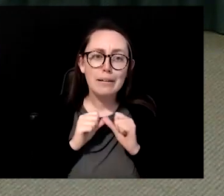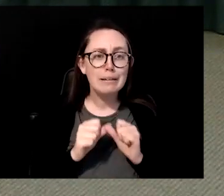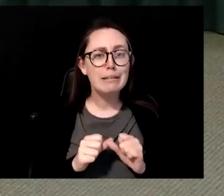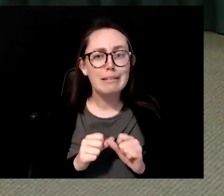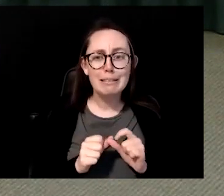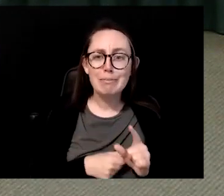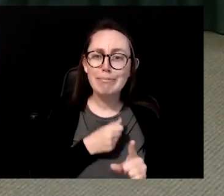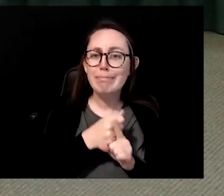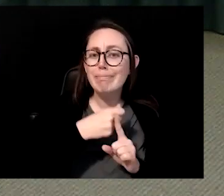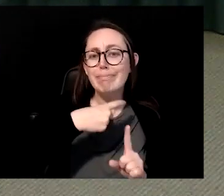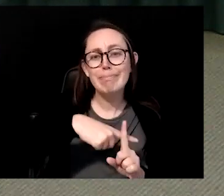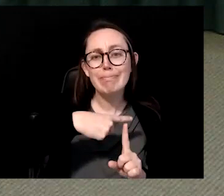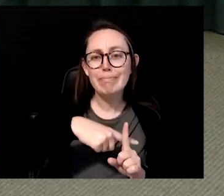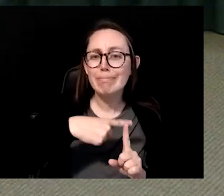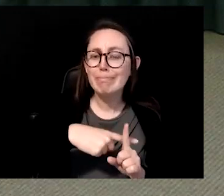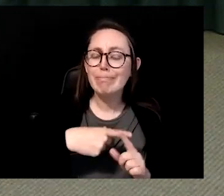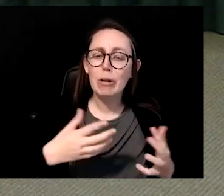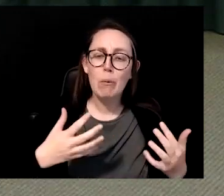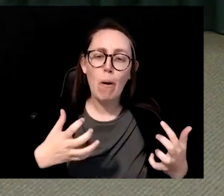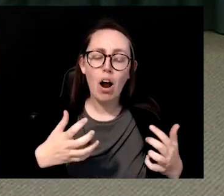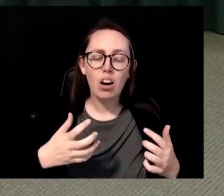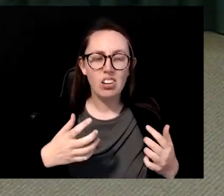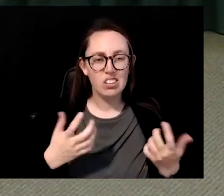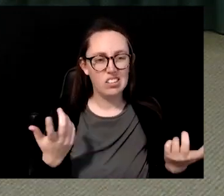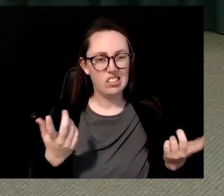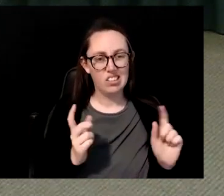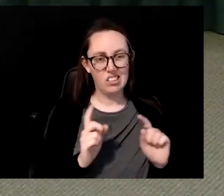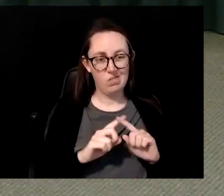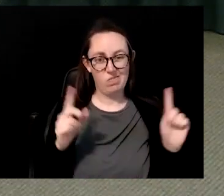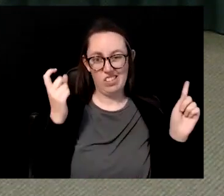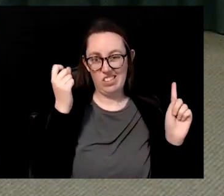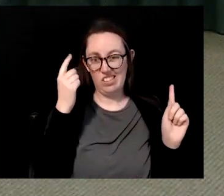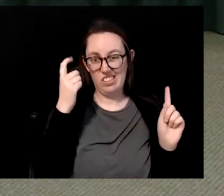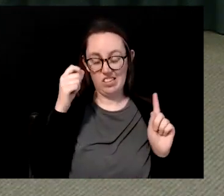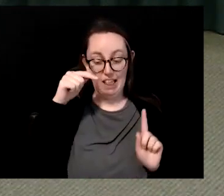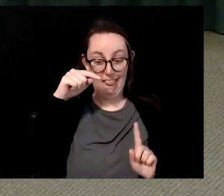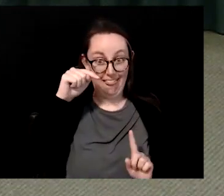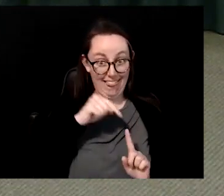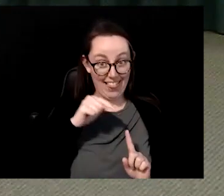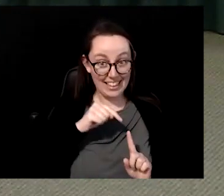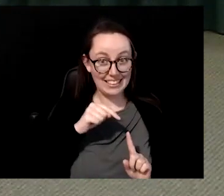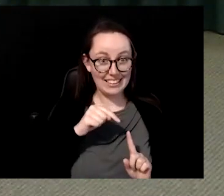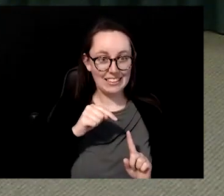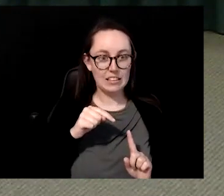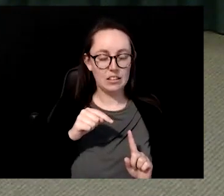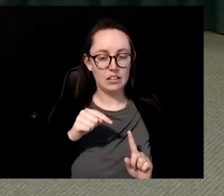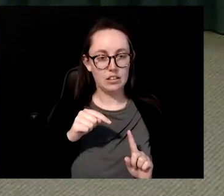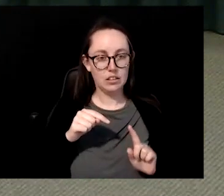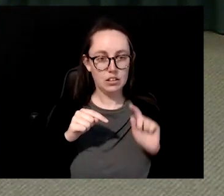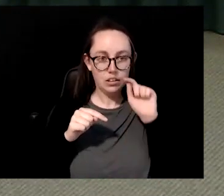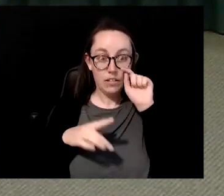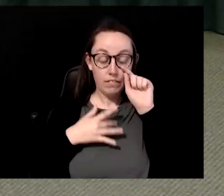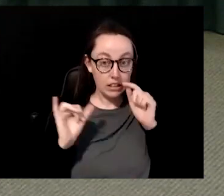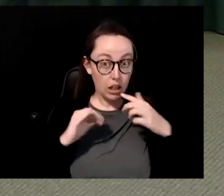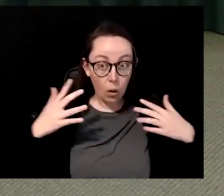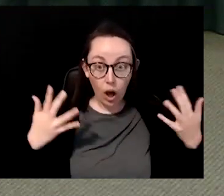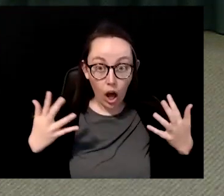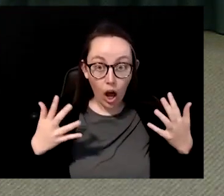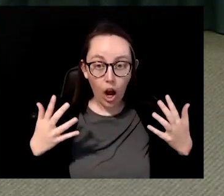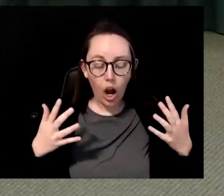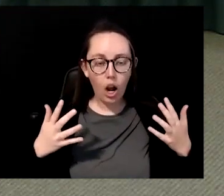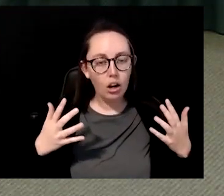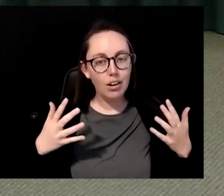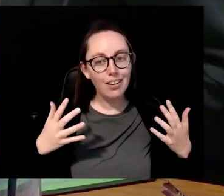to move in directions but this feels like like setting up the next board for success and not actually